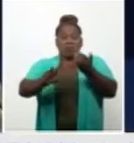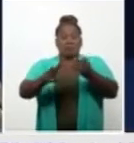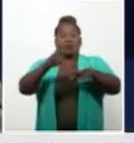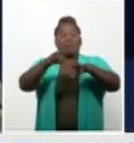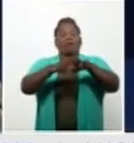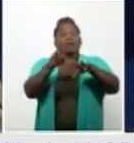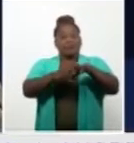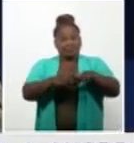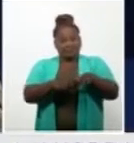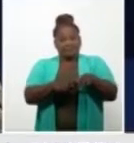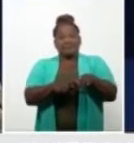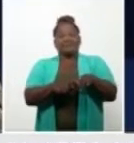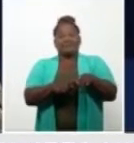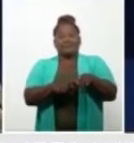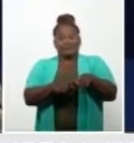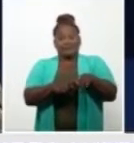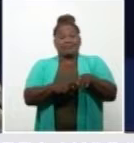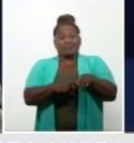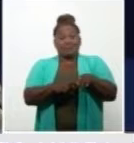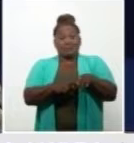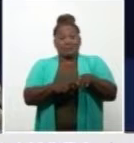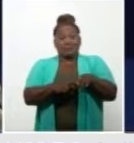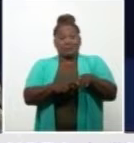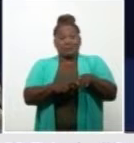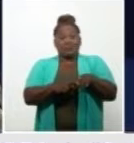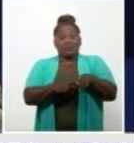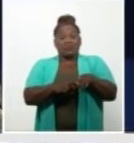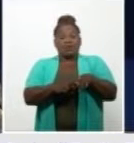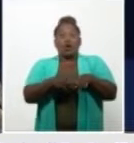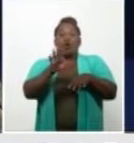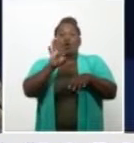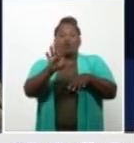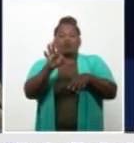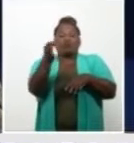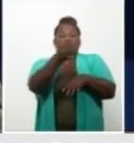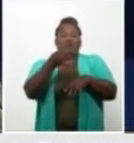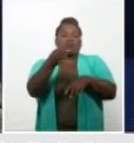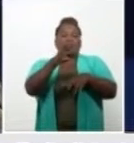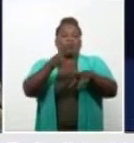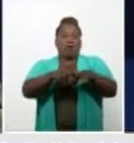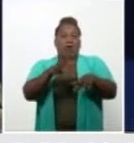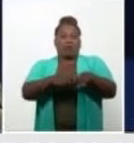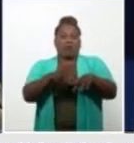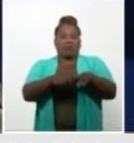from Havana, scattered in 8 of its municipalities,